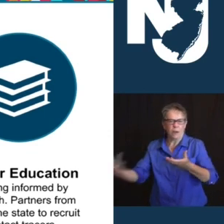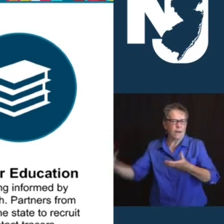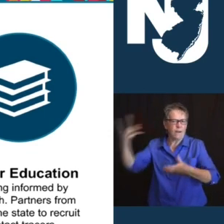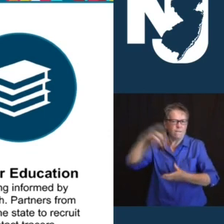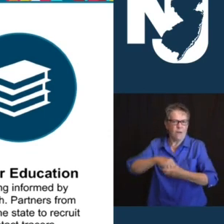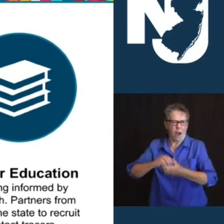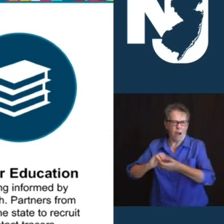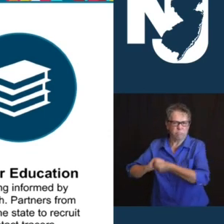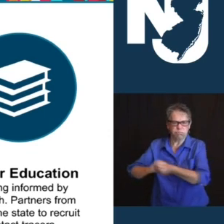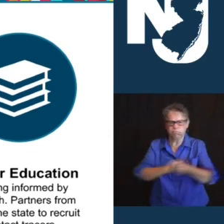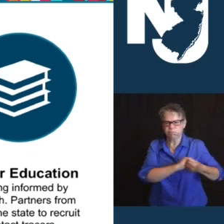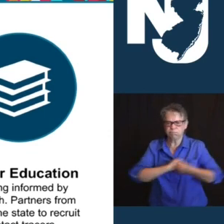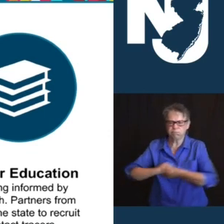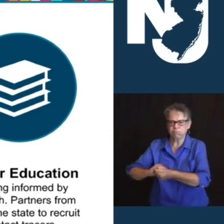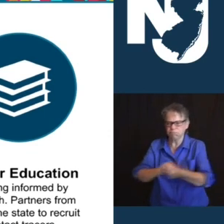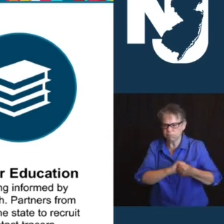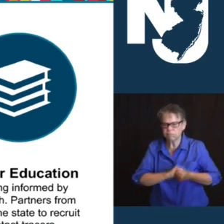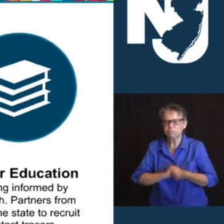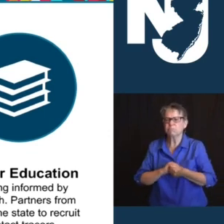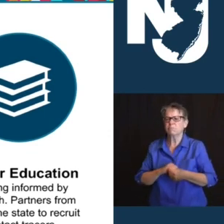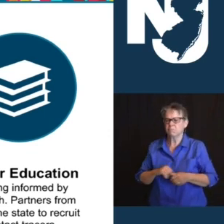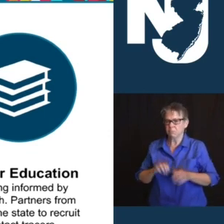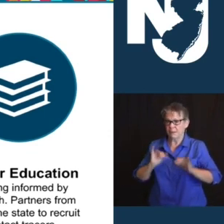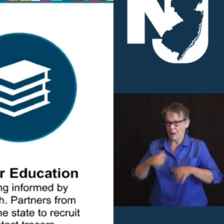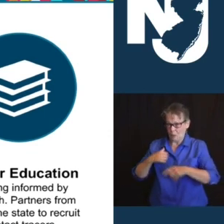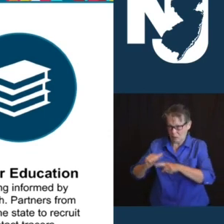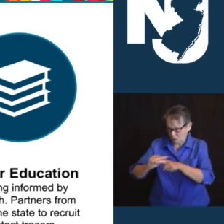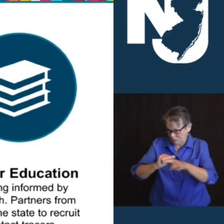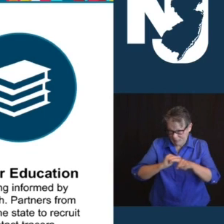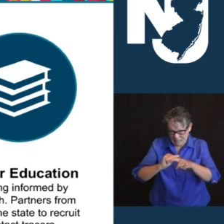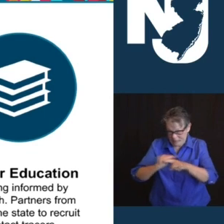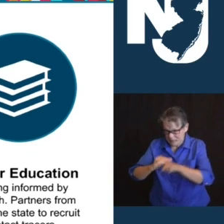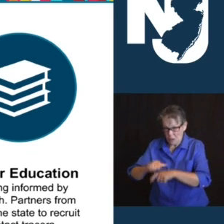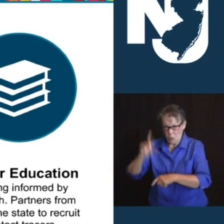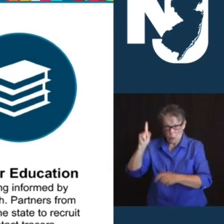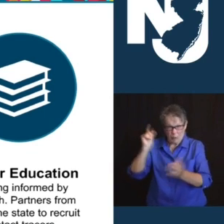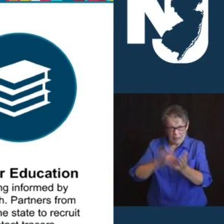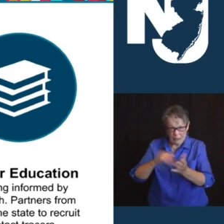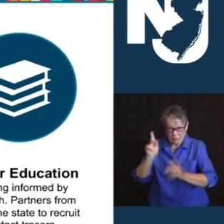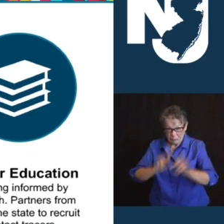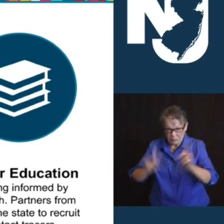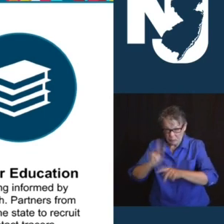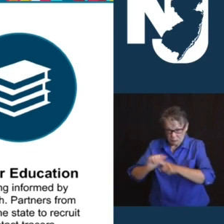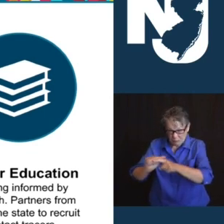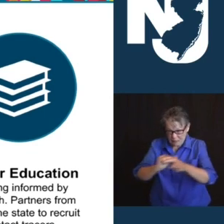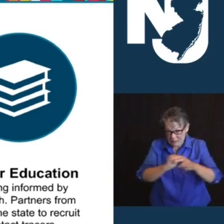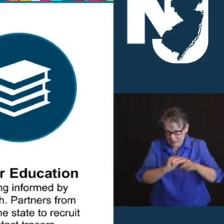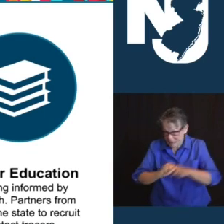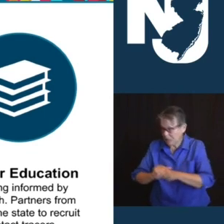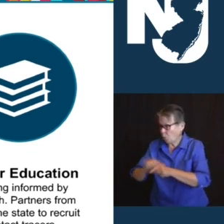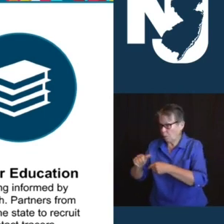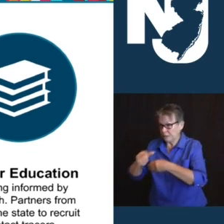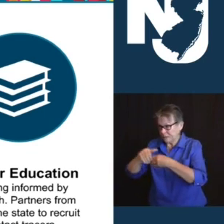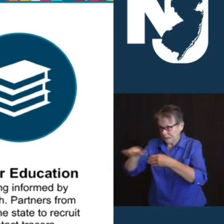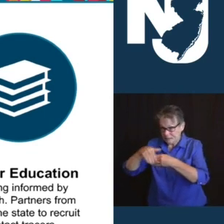be deployed by the New Jersey Department of Health to county and local departments of health throughout the